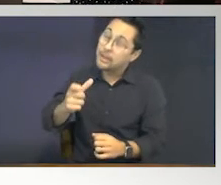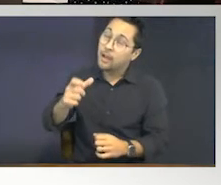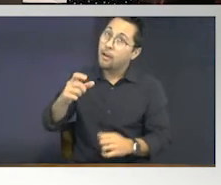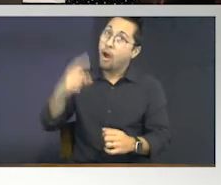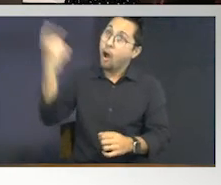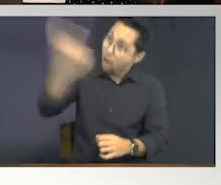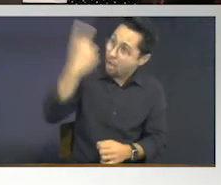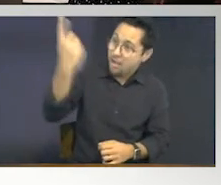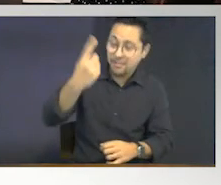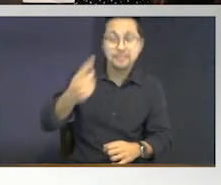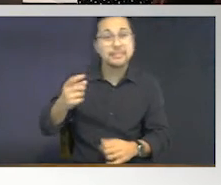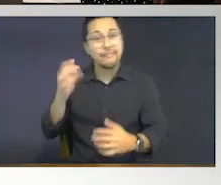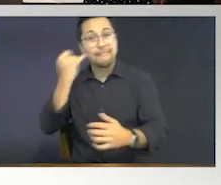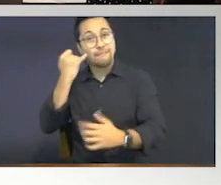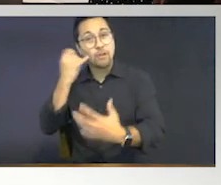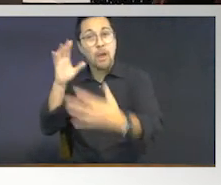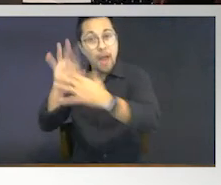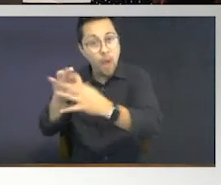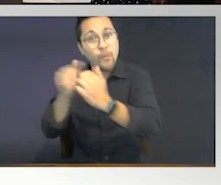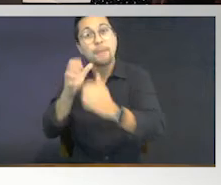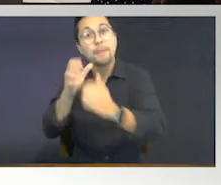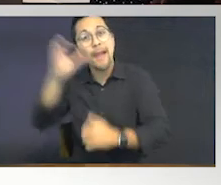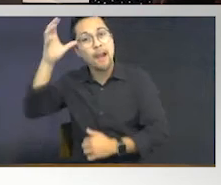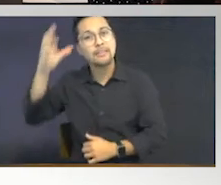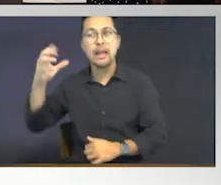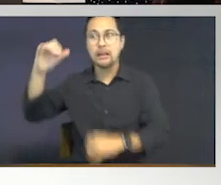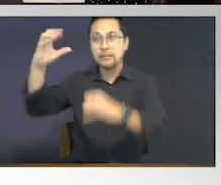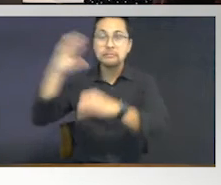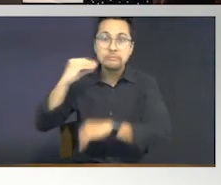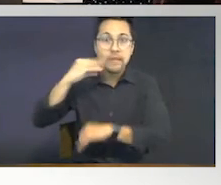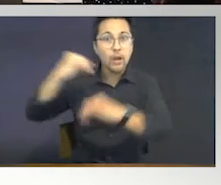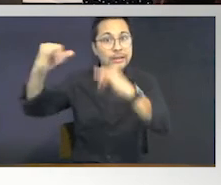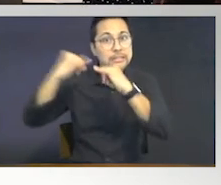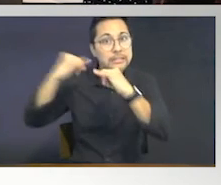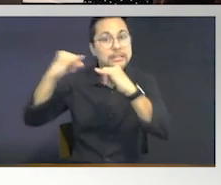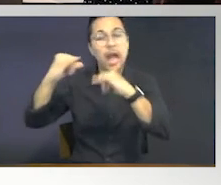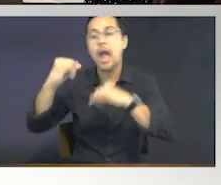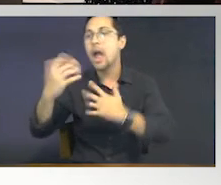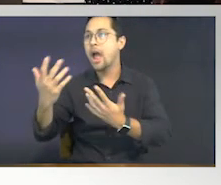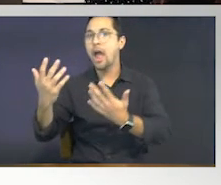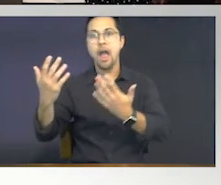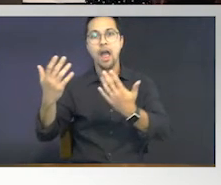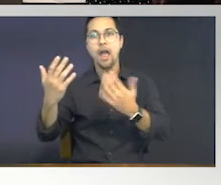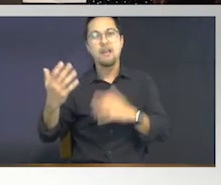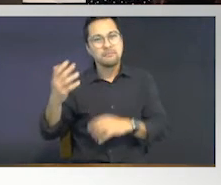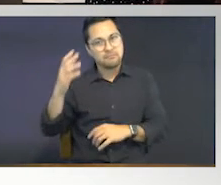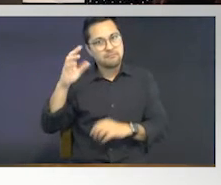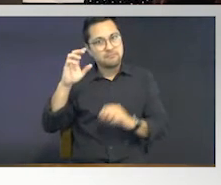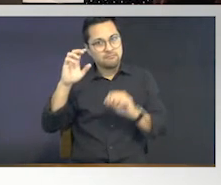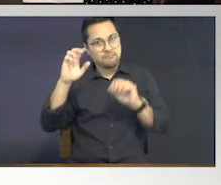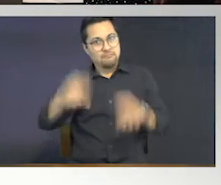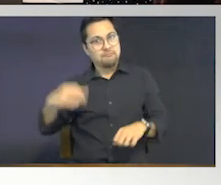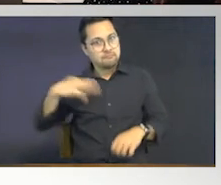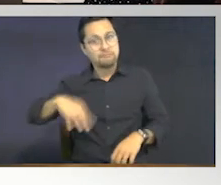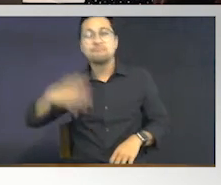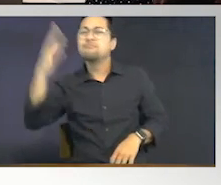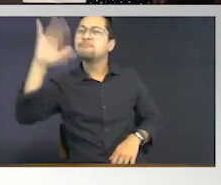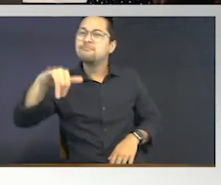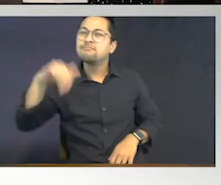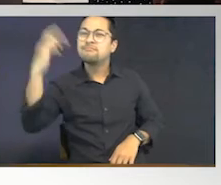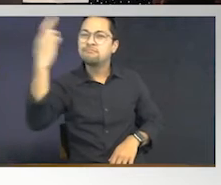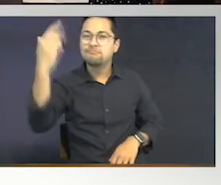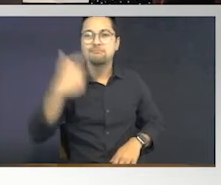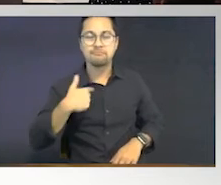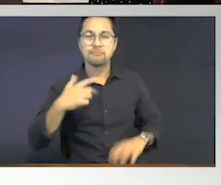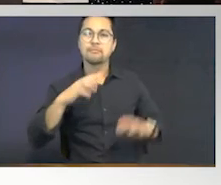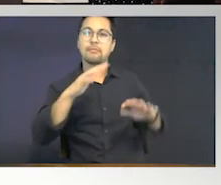other parents that have walked in those shoes and might be a few steps ahead of you. And that's why the Early Steps program, that's why we have